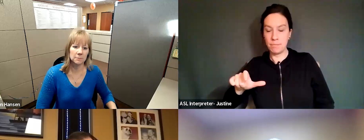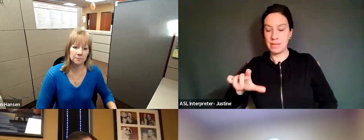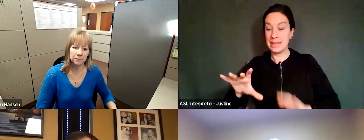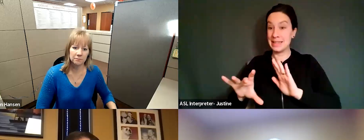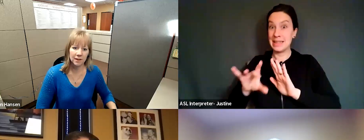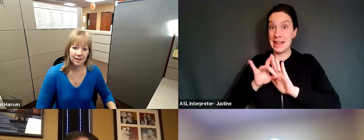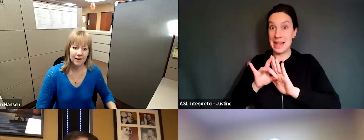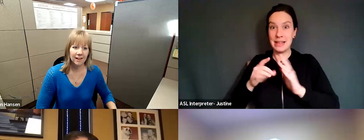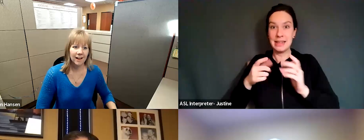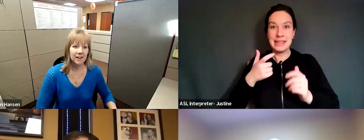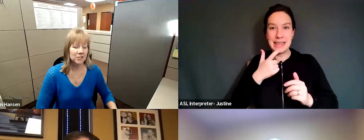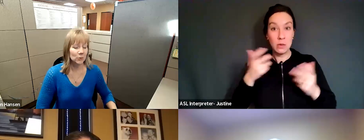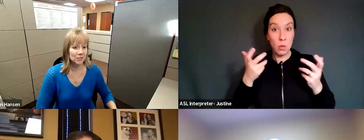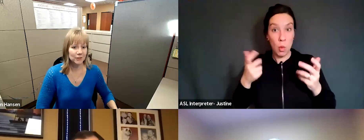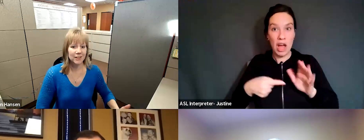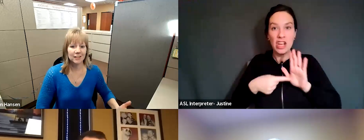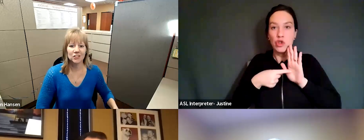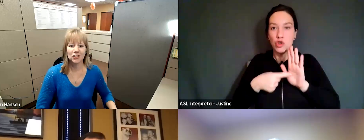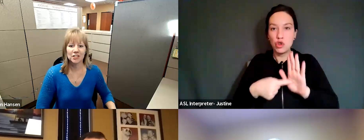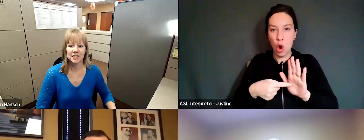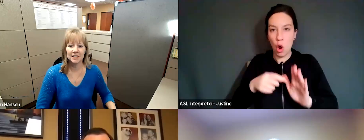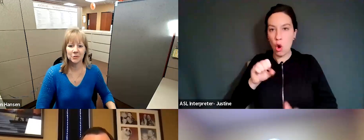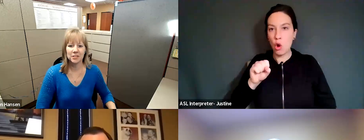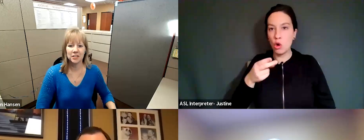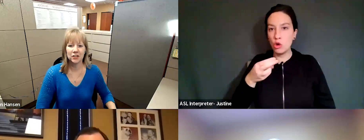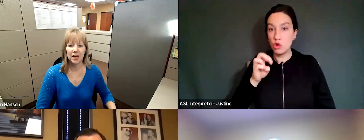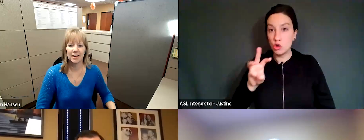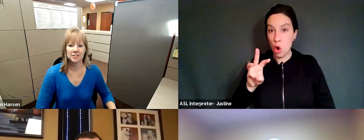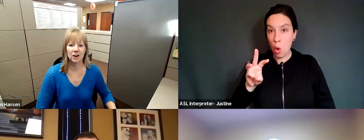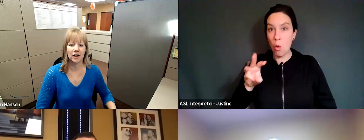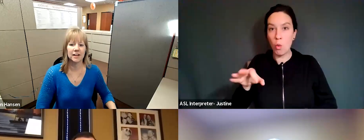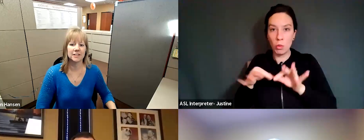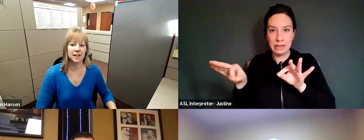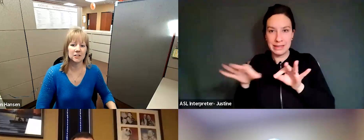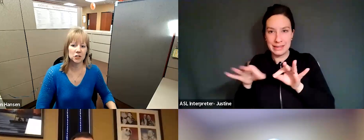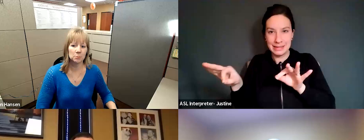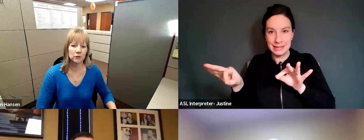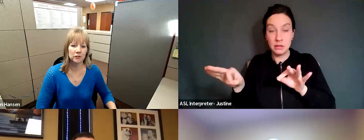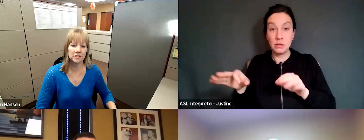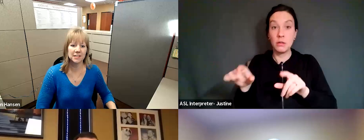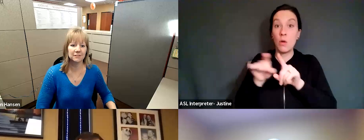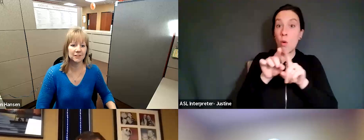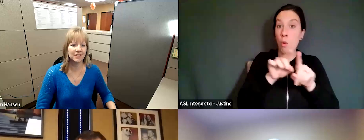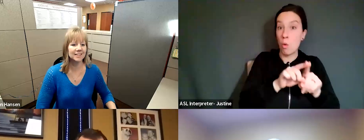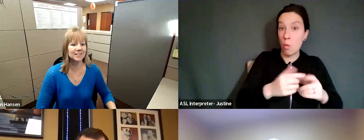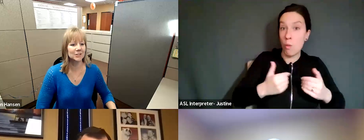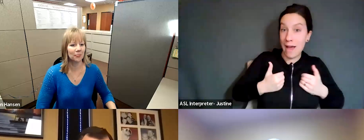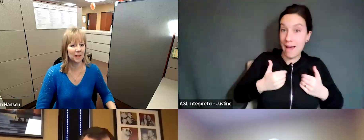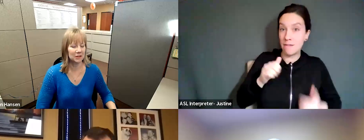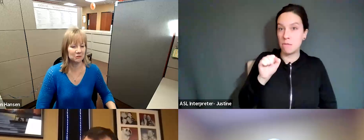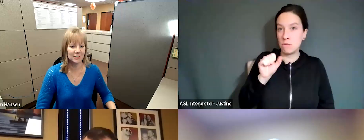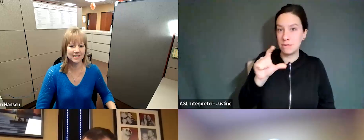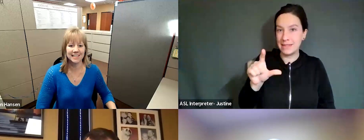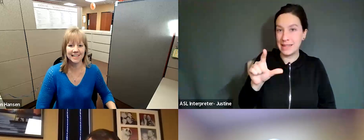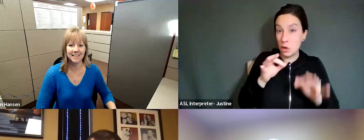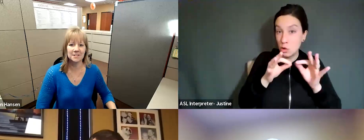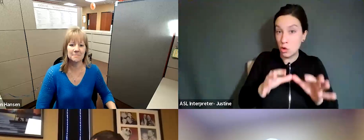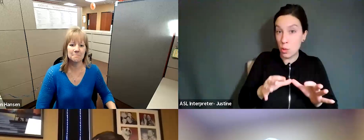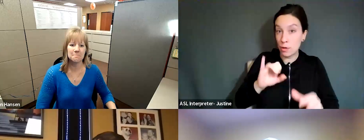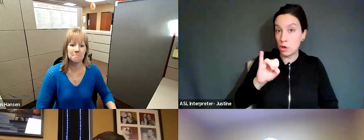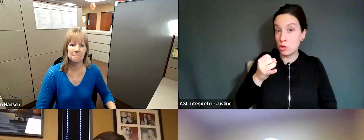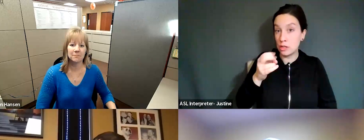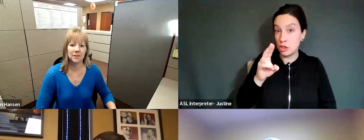subtitle. I also want to acknowledge Justine, who's here as our ASL interpreter this evening. Thank you,